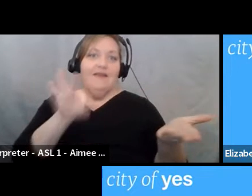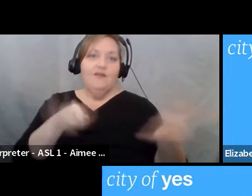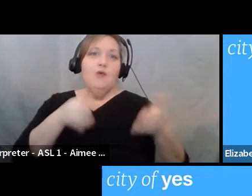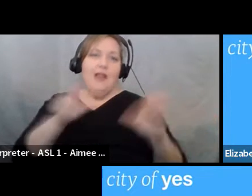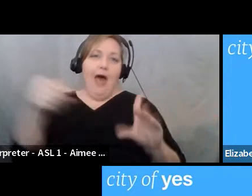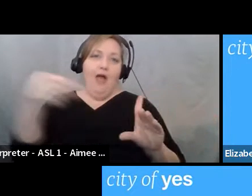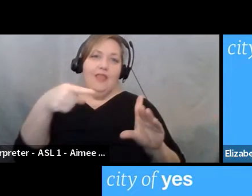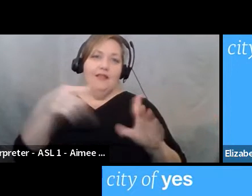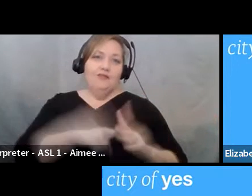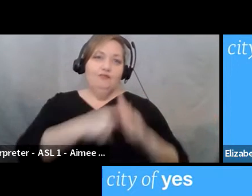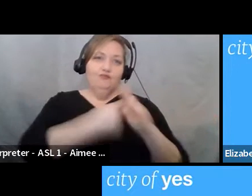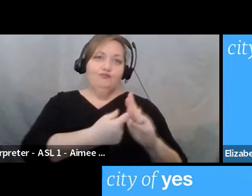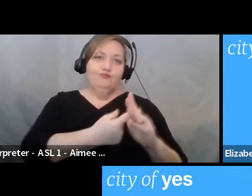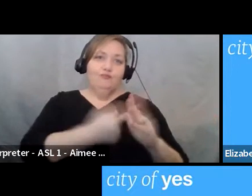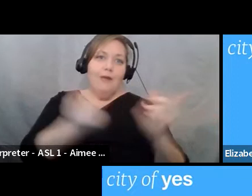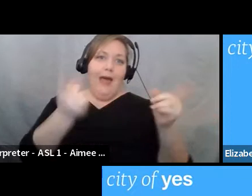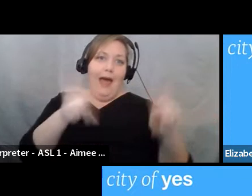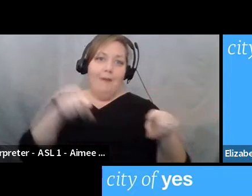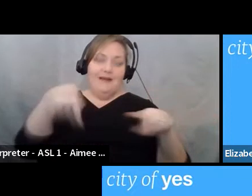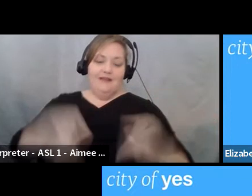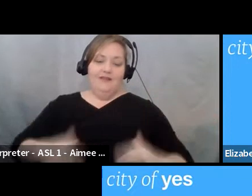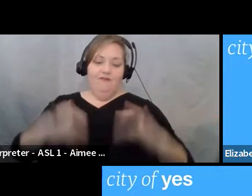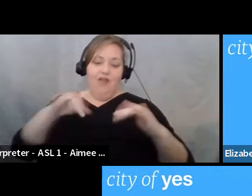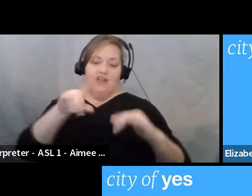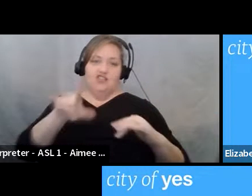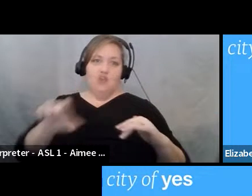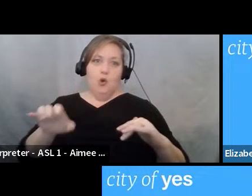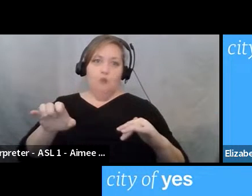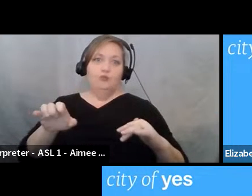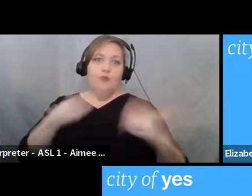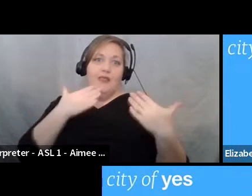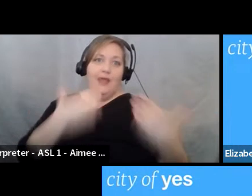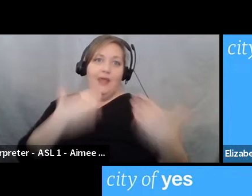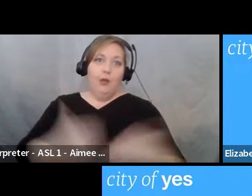this to happen in this flood zone 1. Thank you.